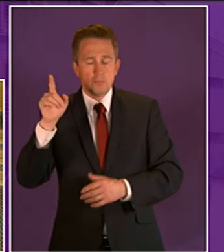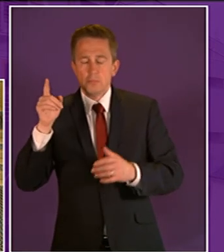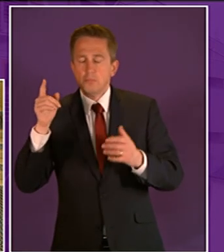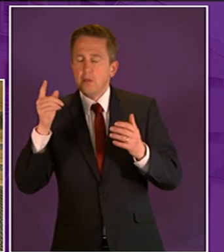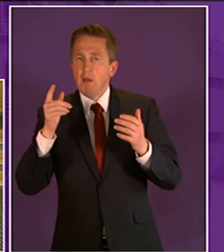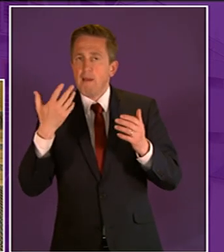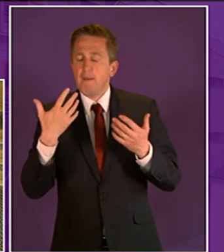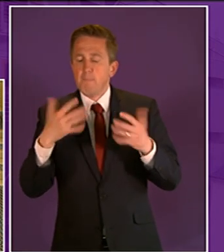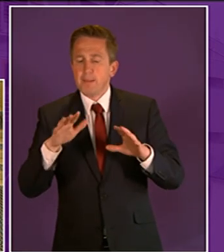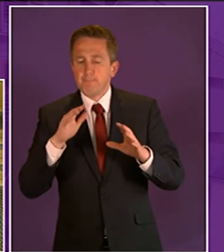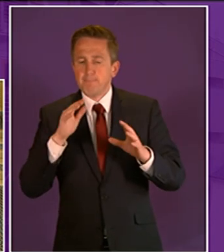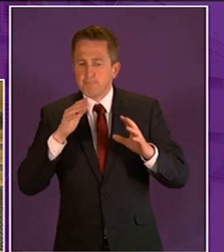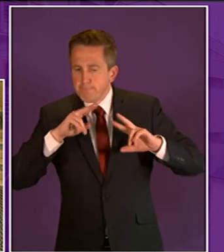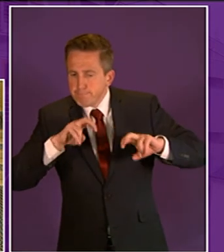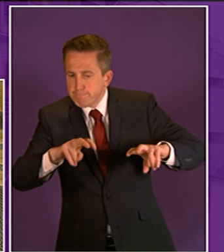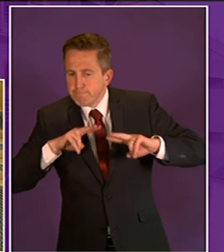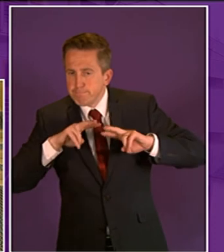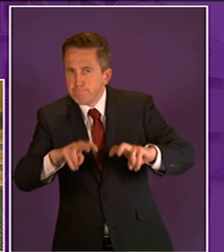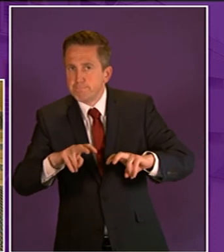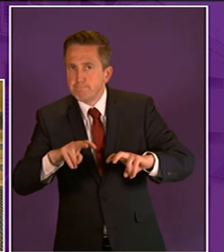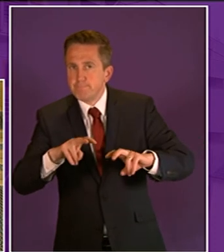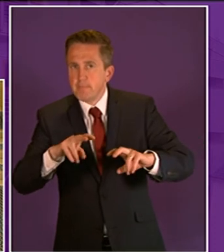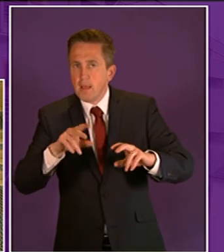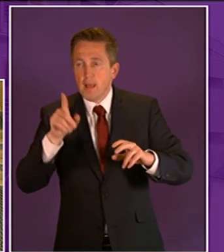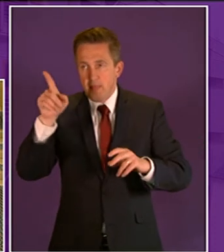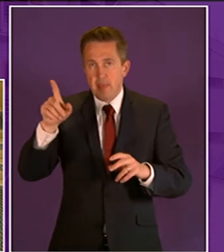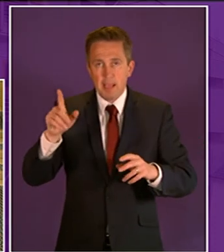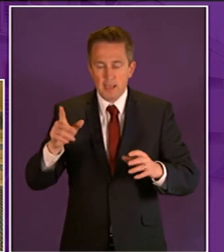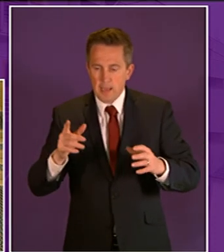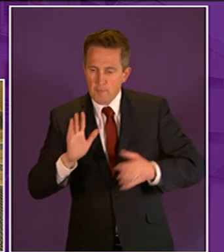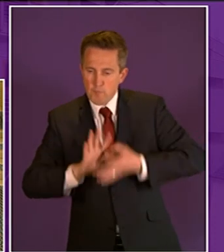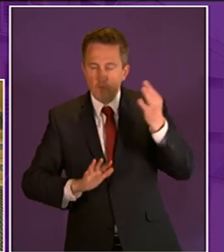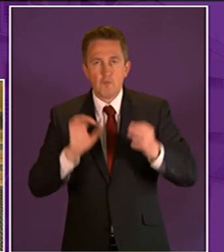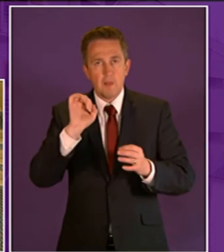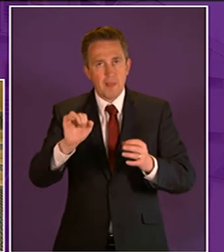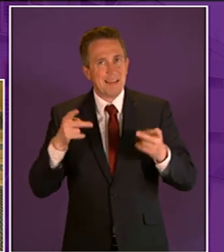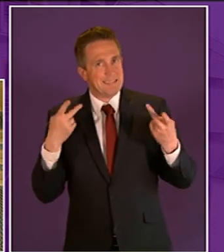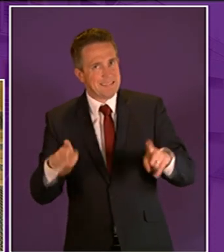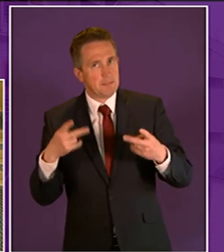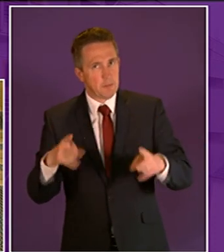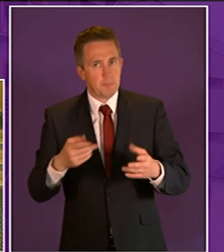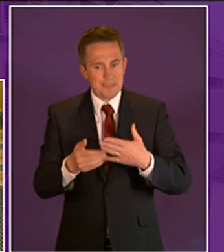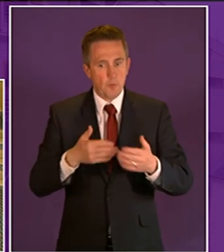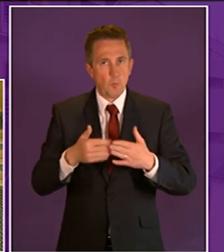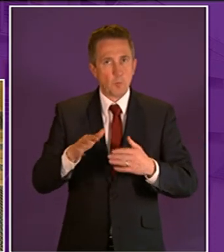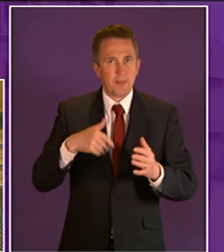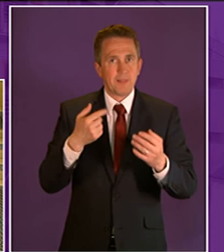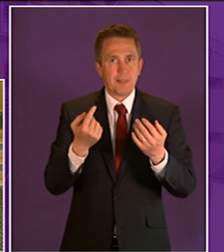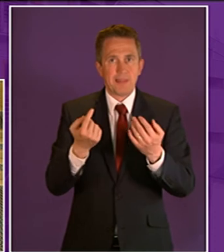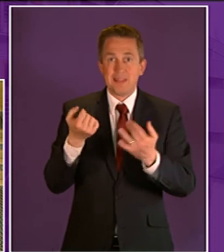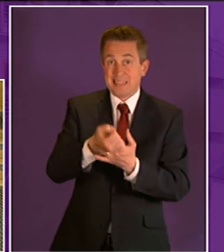have certainly been making sure and have bolstered their resources. And I think if you look at the changing nature